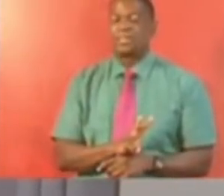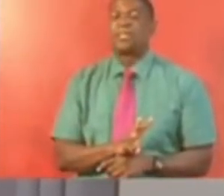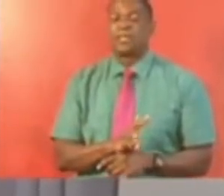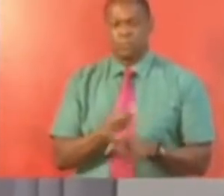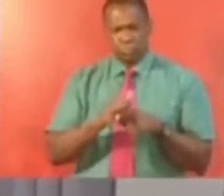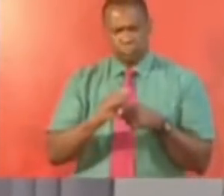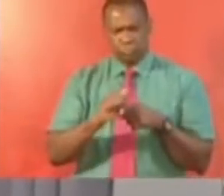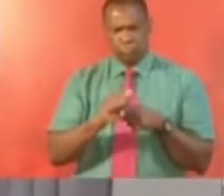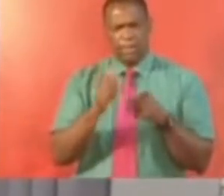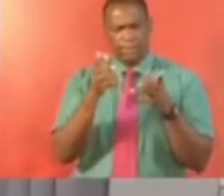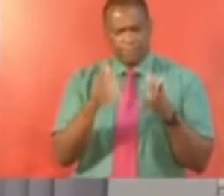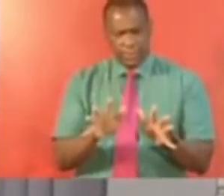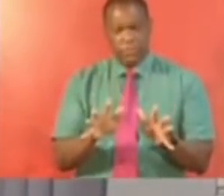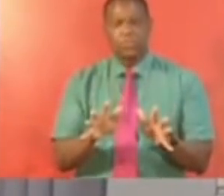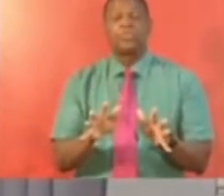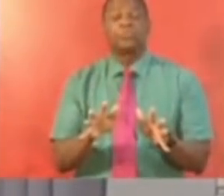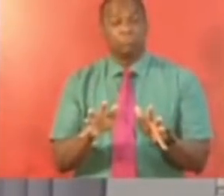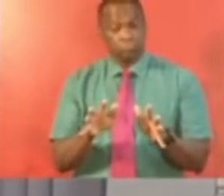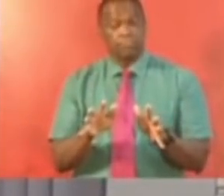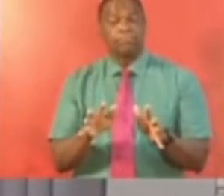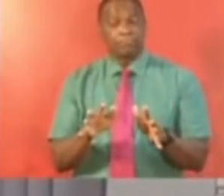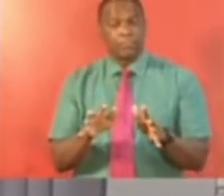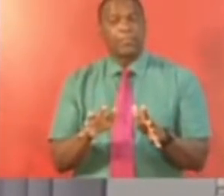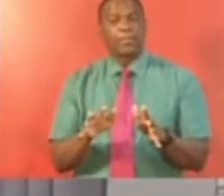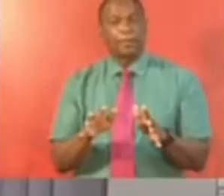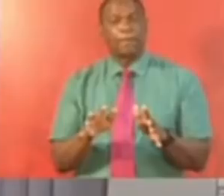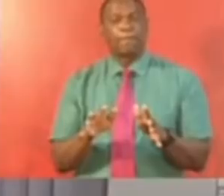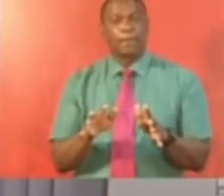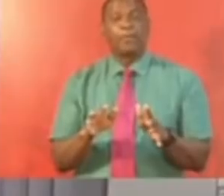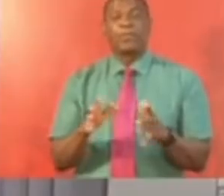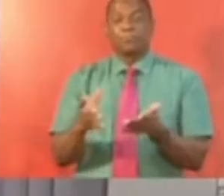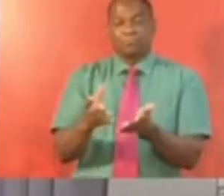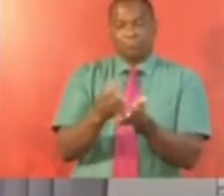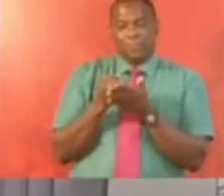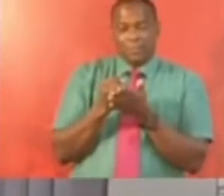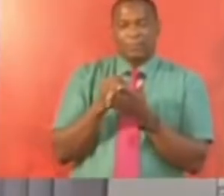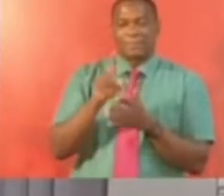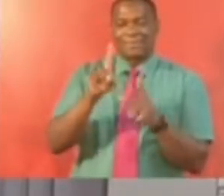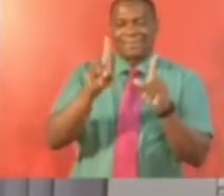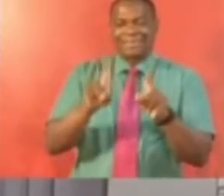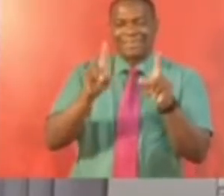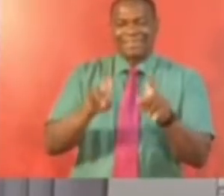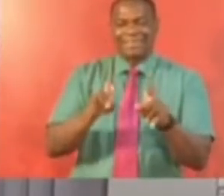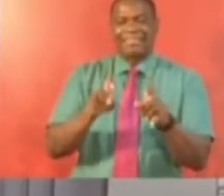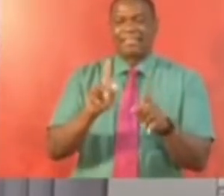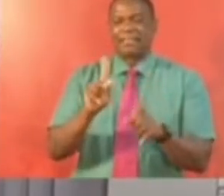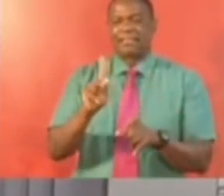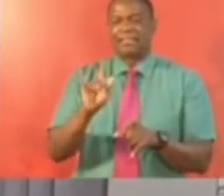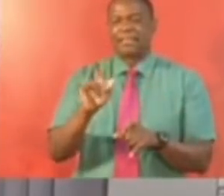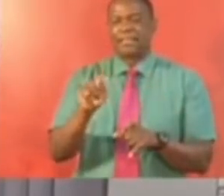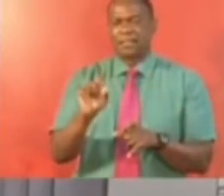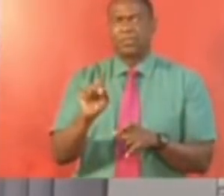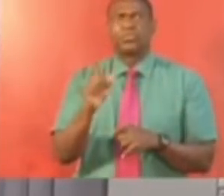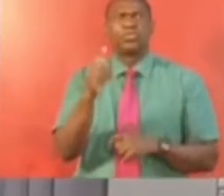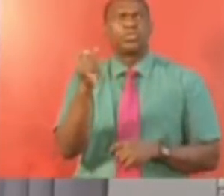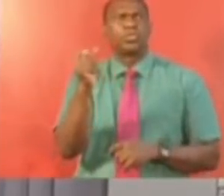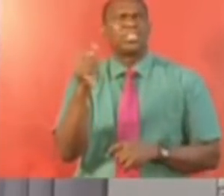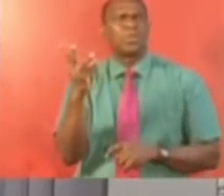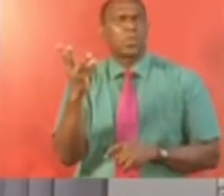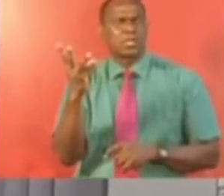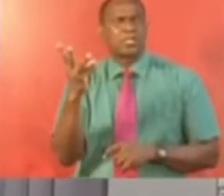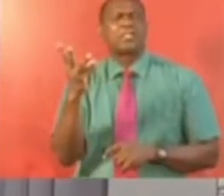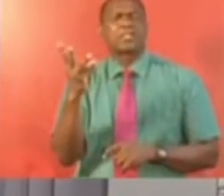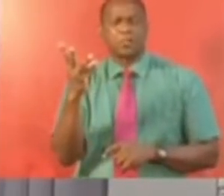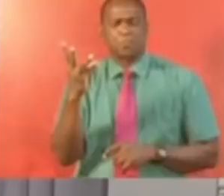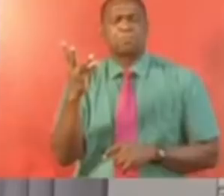actually came in before schedule. We got in 8,000 test kits on Tuesday or Wednesday. Those test kits